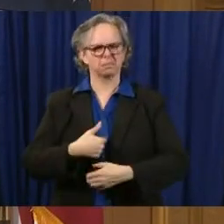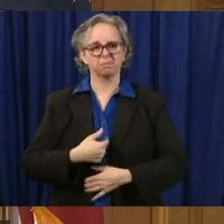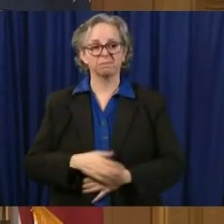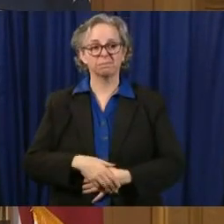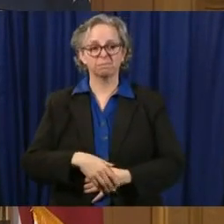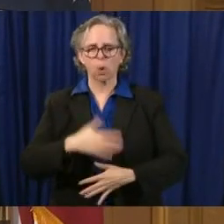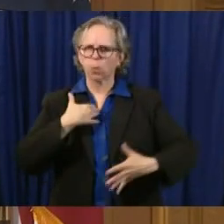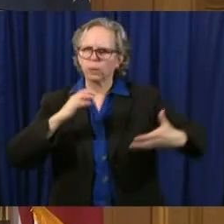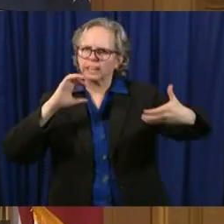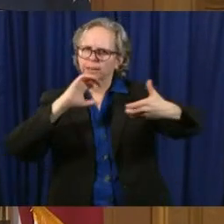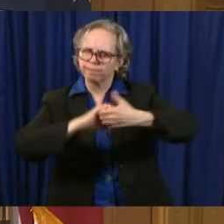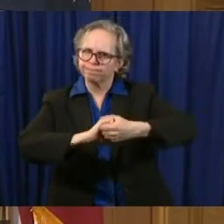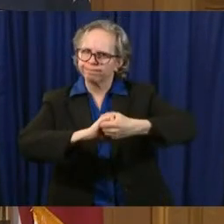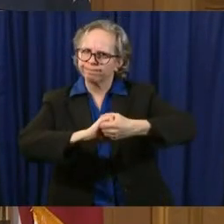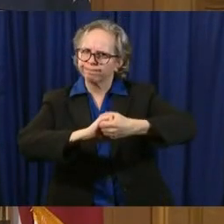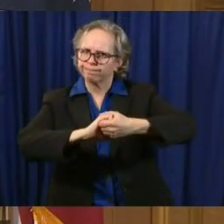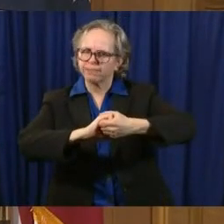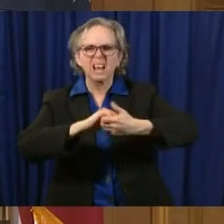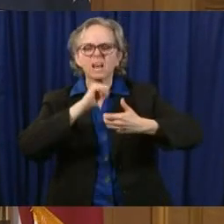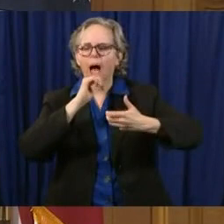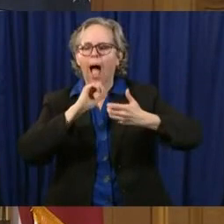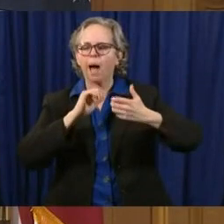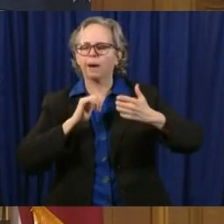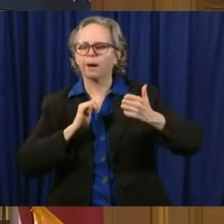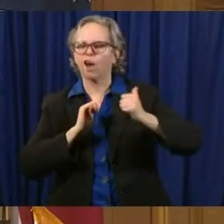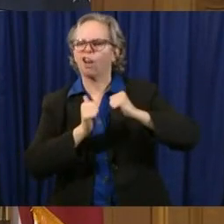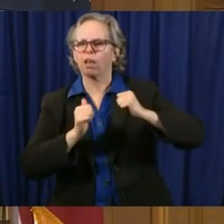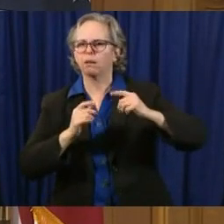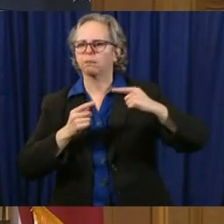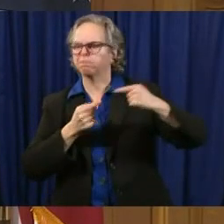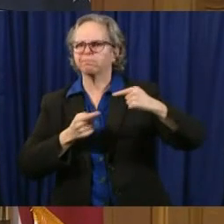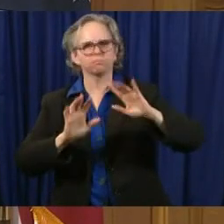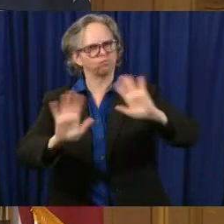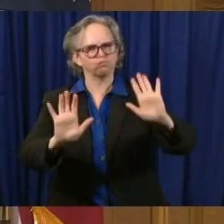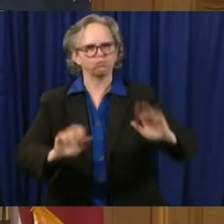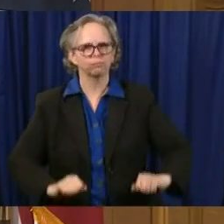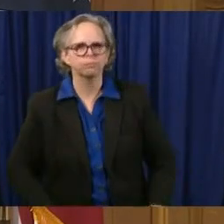effort as we move forward. Thank you.